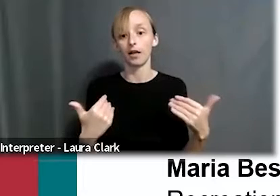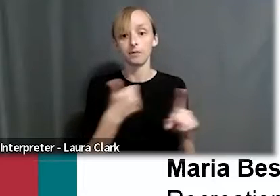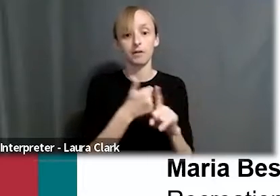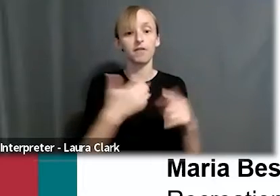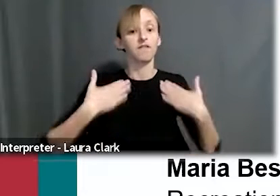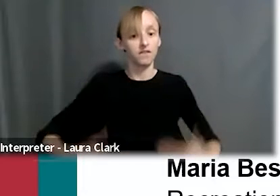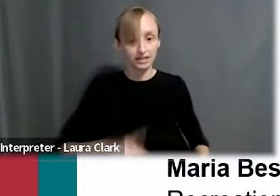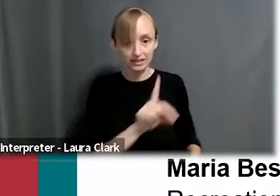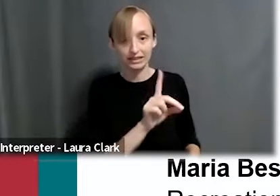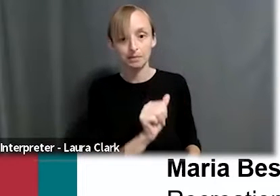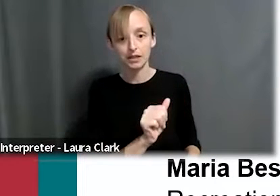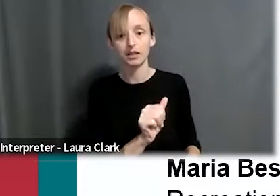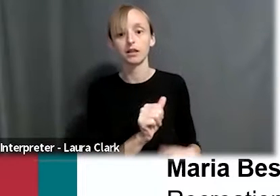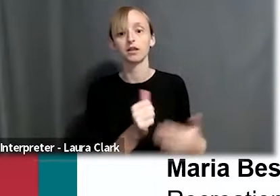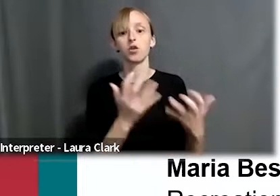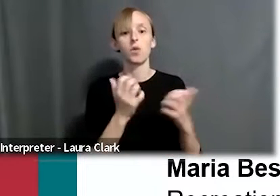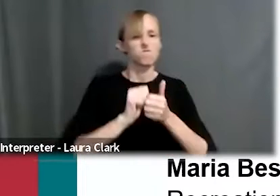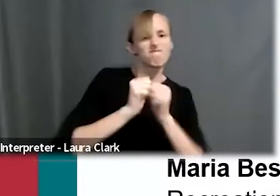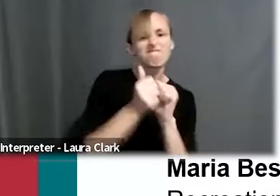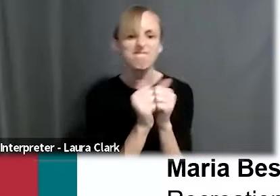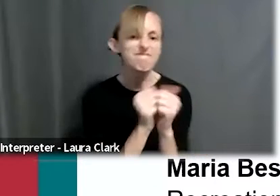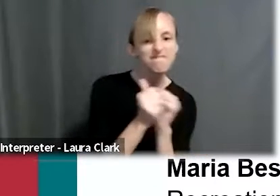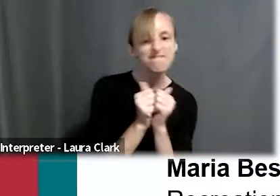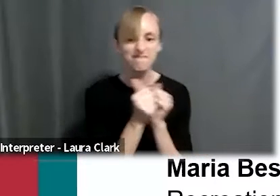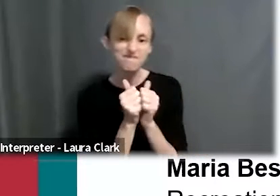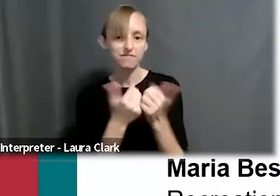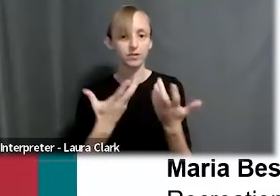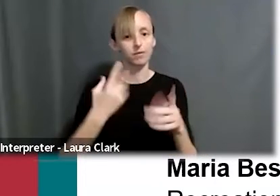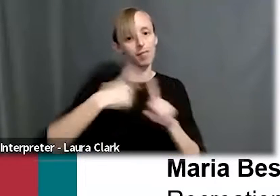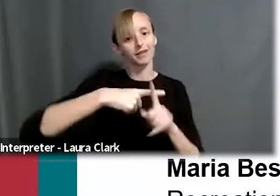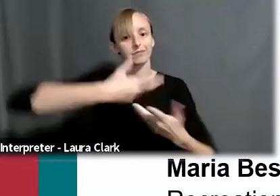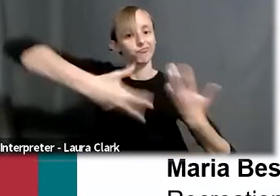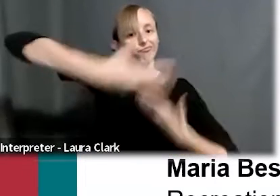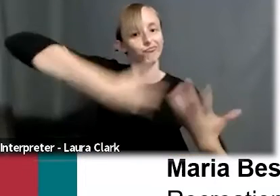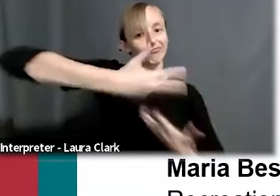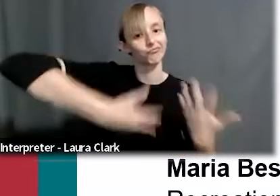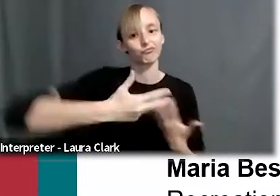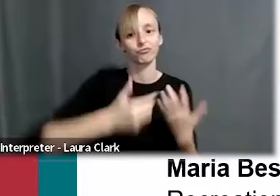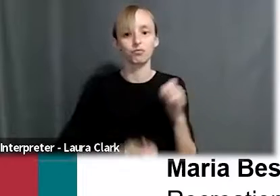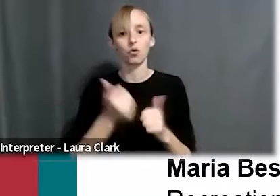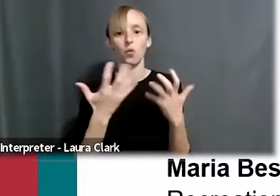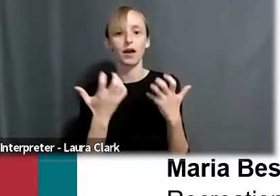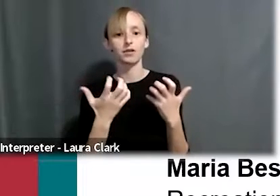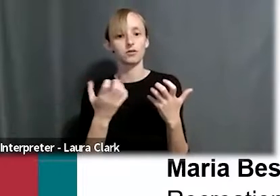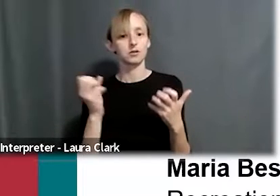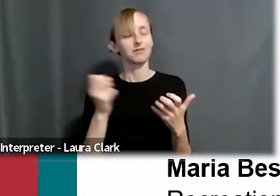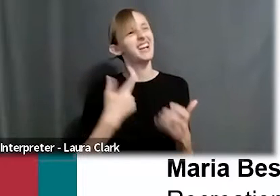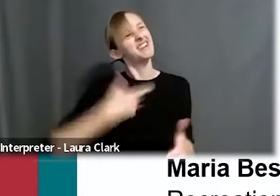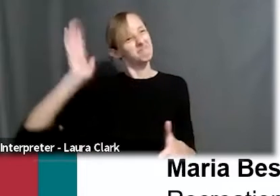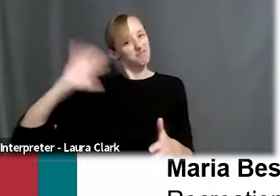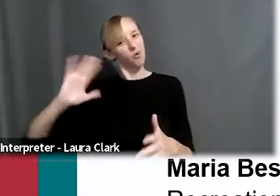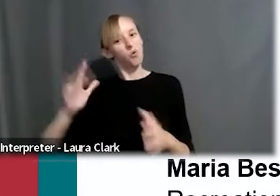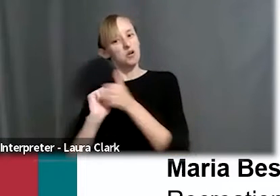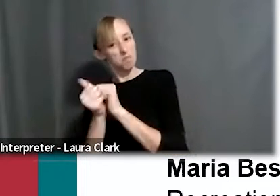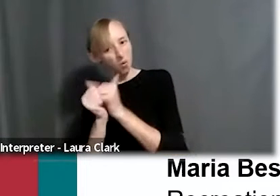physical disability, who want to be competitive, maybe have socialization, but mostly they want to be able to get back to playing a sport, or maybe they're